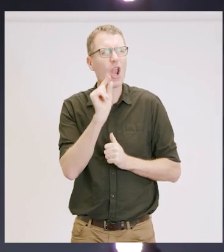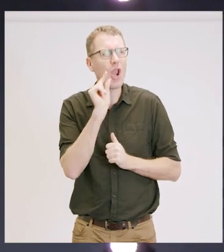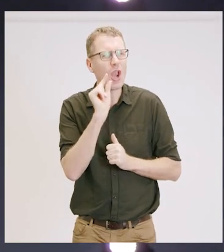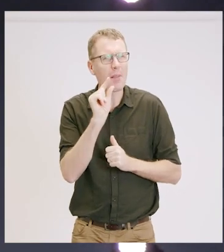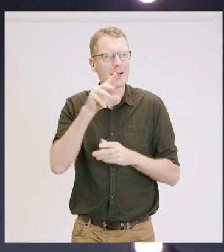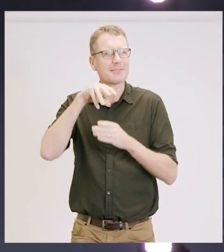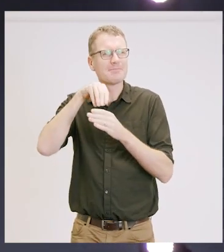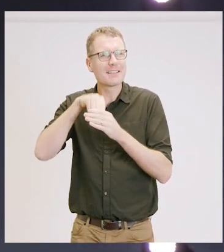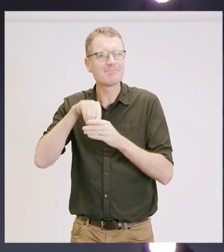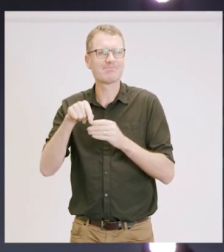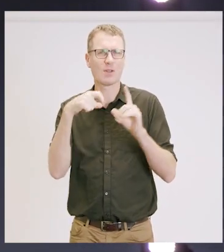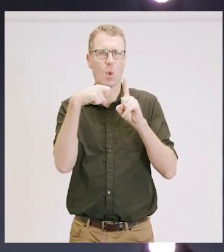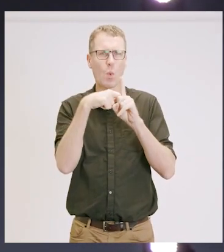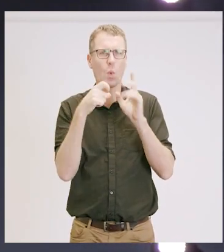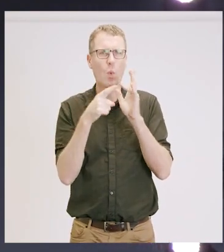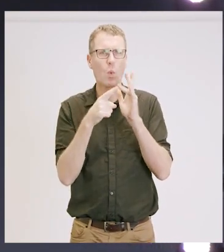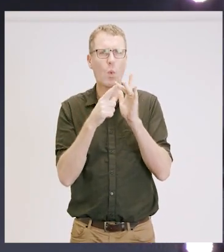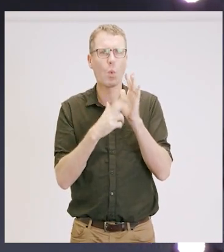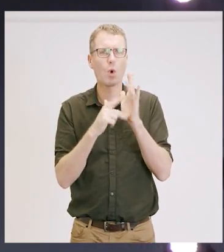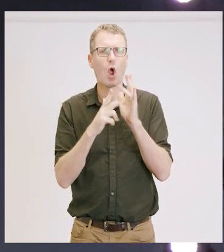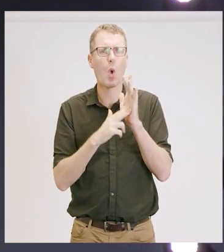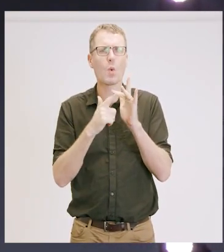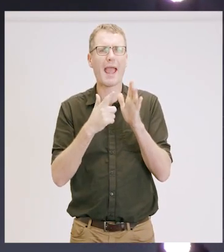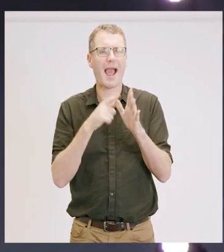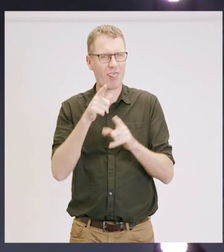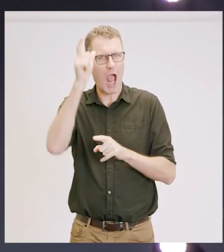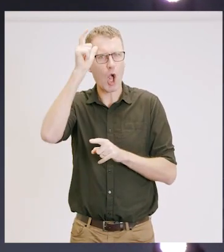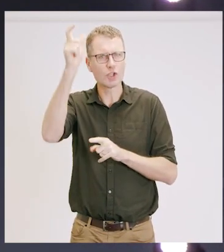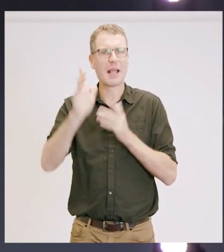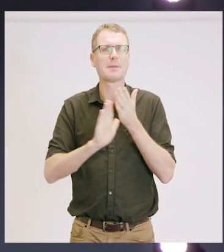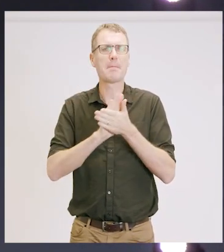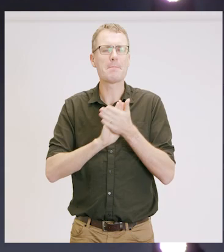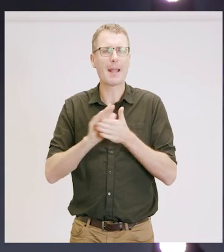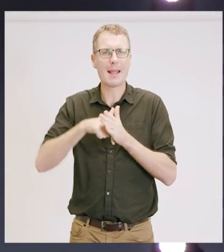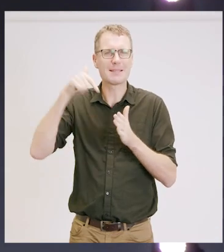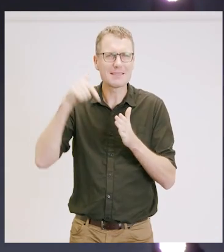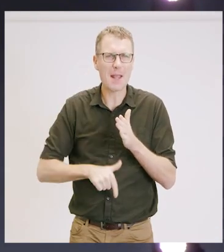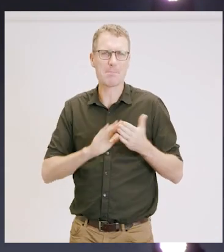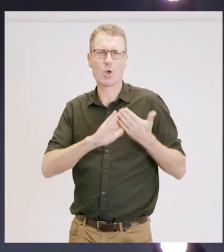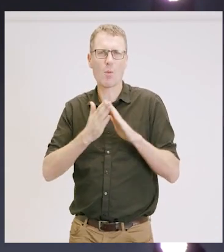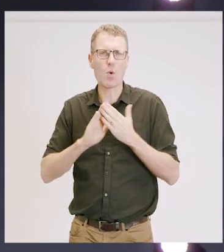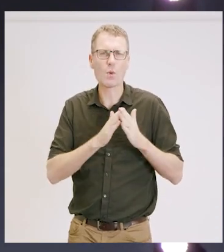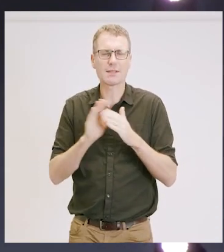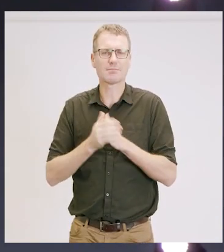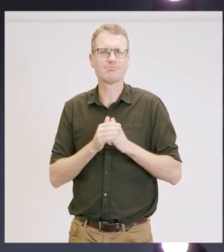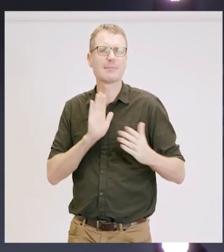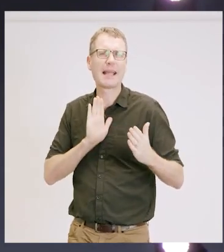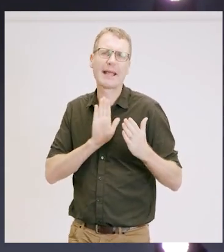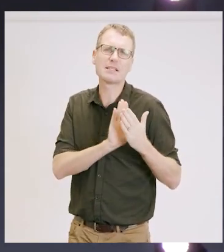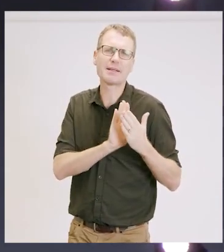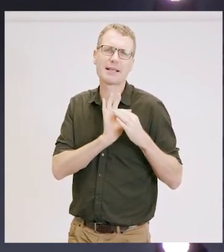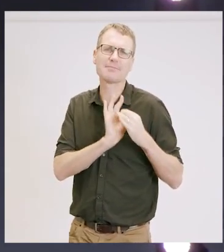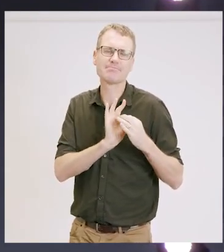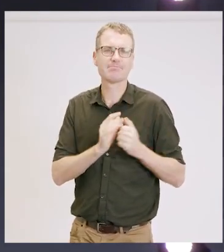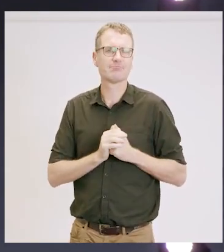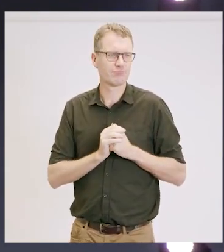deep community. It means intimacy. It means sharing. It's joint participation,